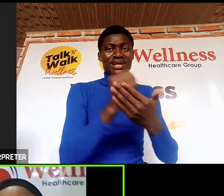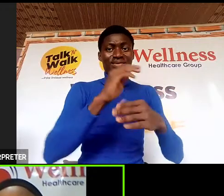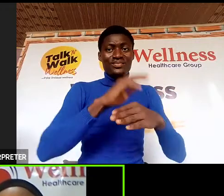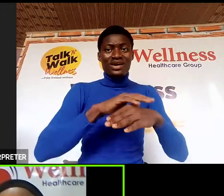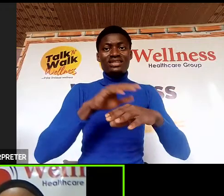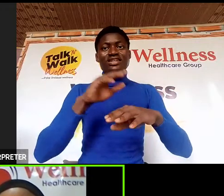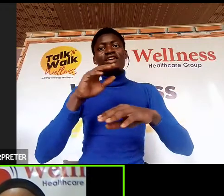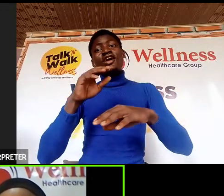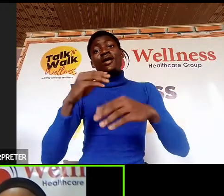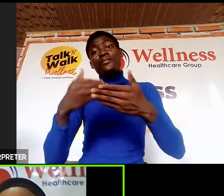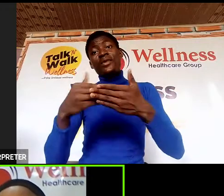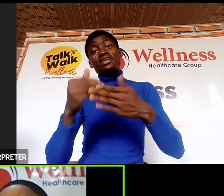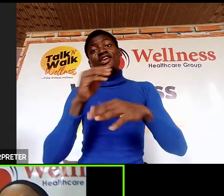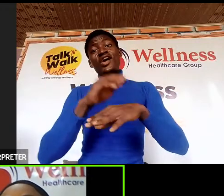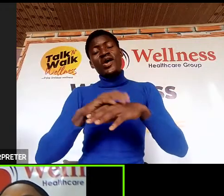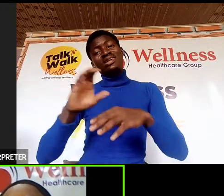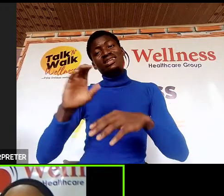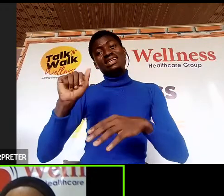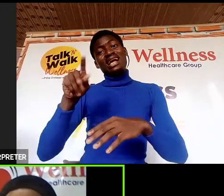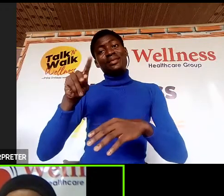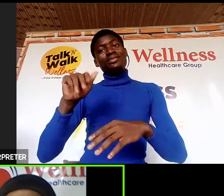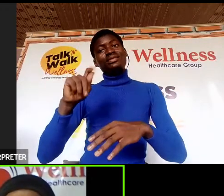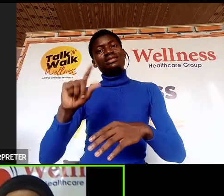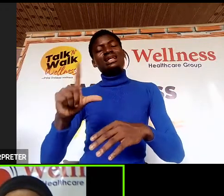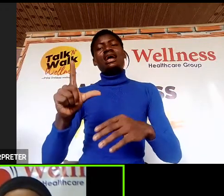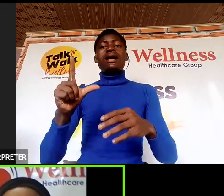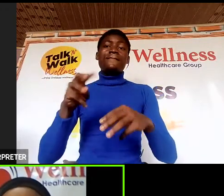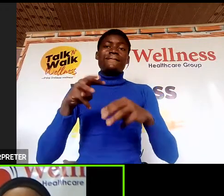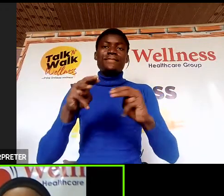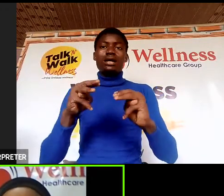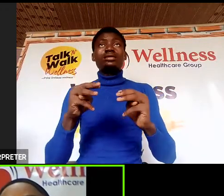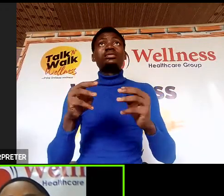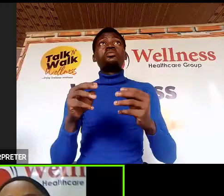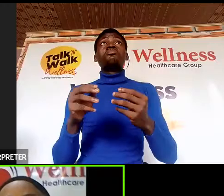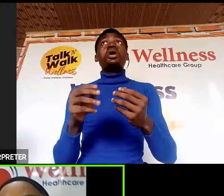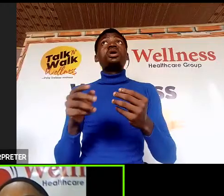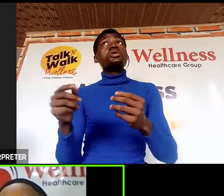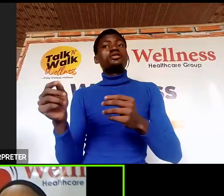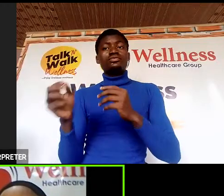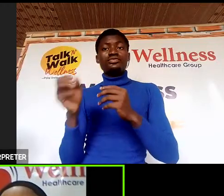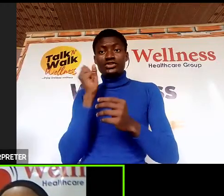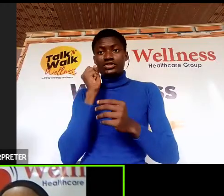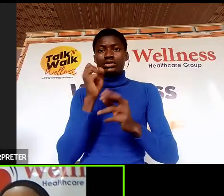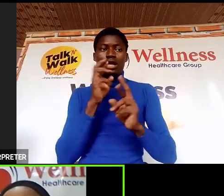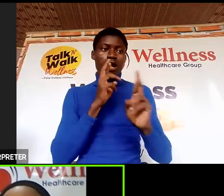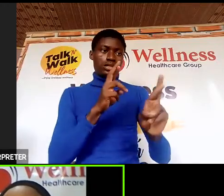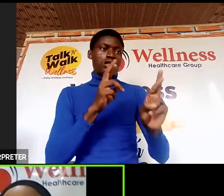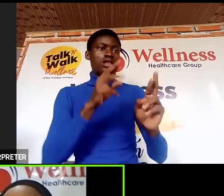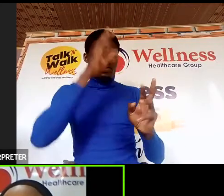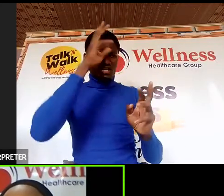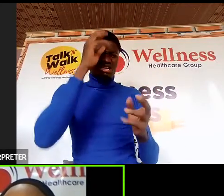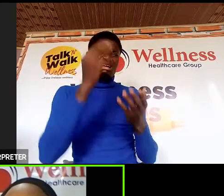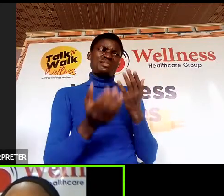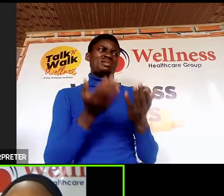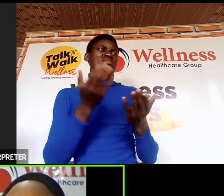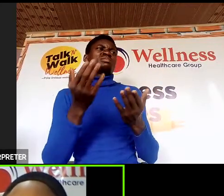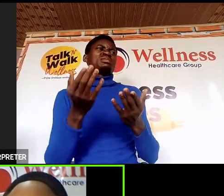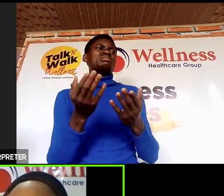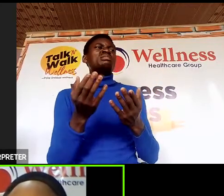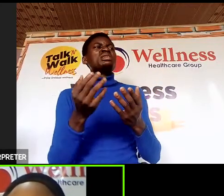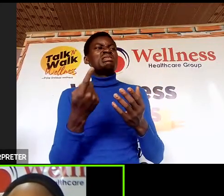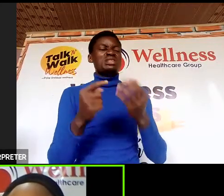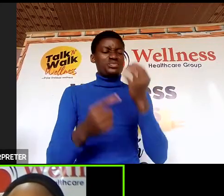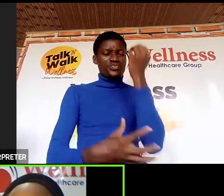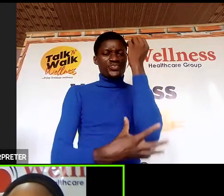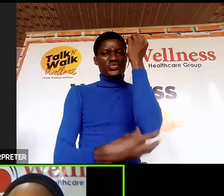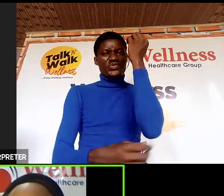said, that's the language of the poor. And that language takes away from you the capacity to be in the driver's seat, like